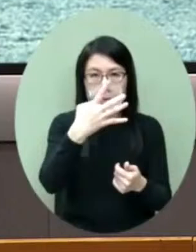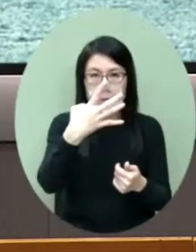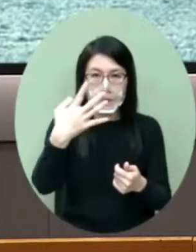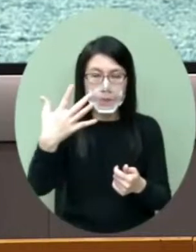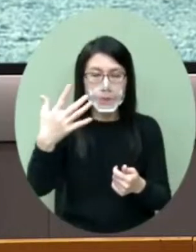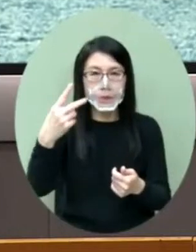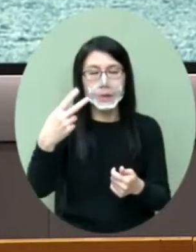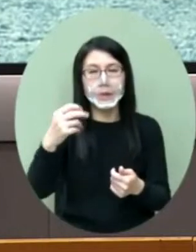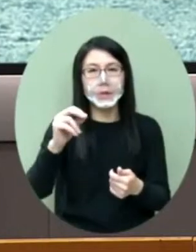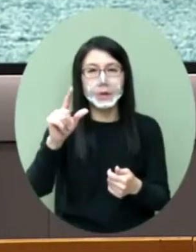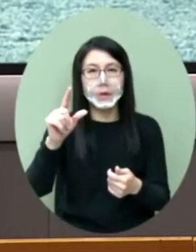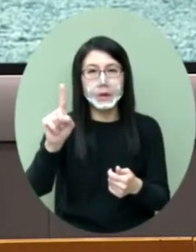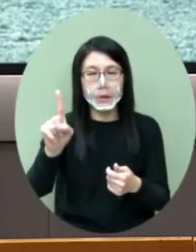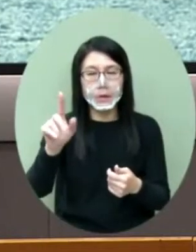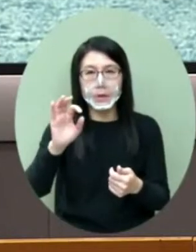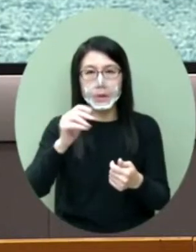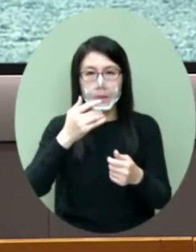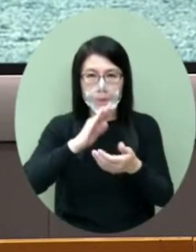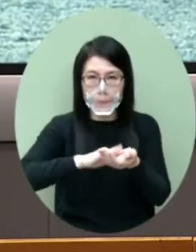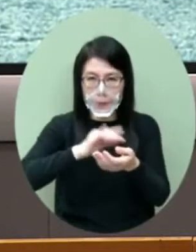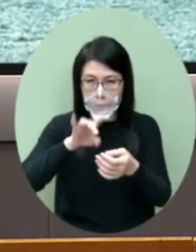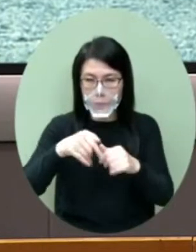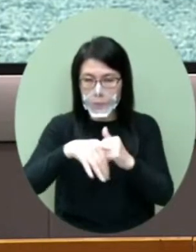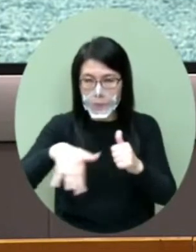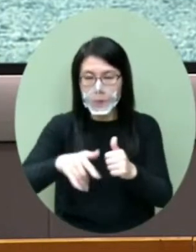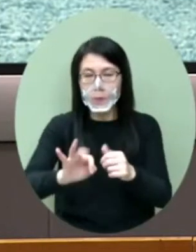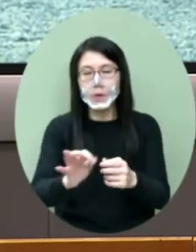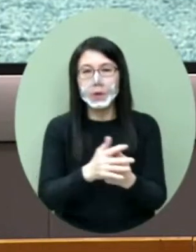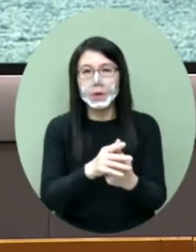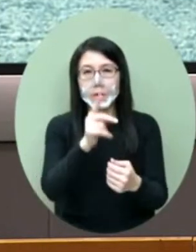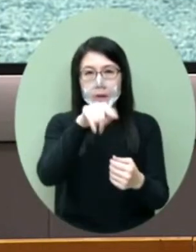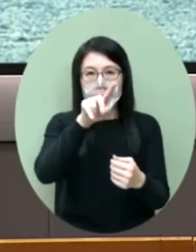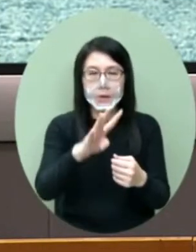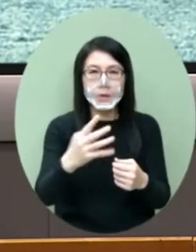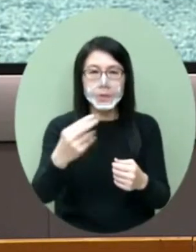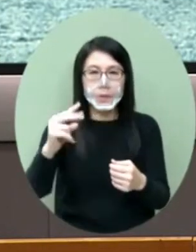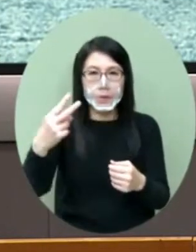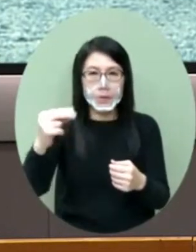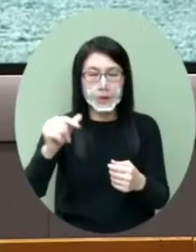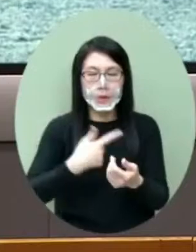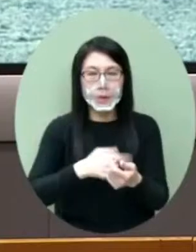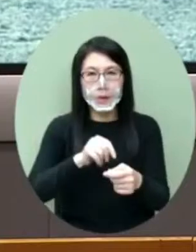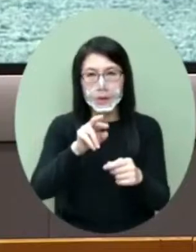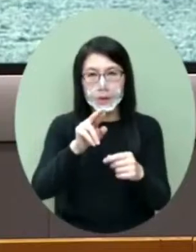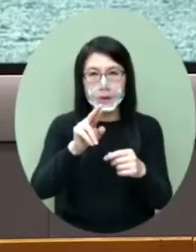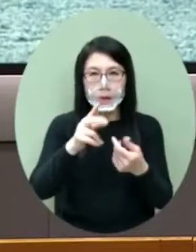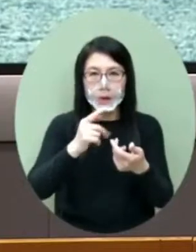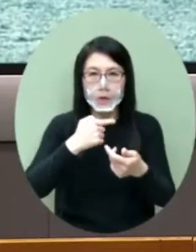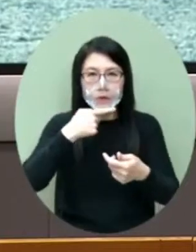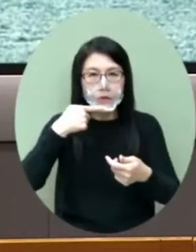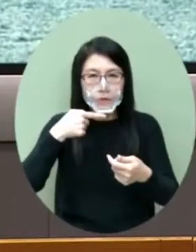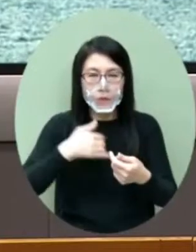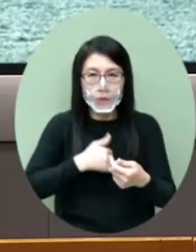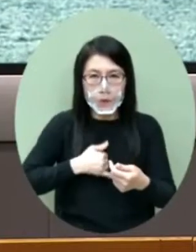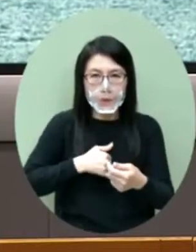1,440 samples. We have not found any that carries L452R. For